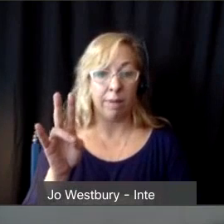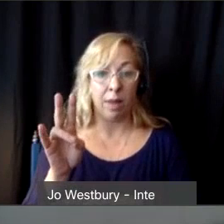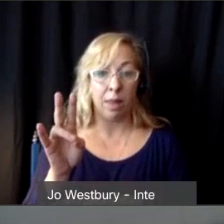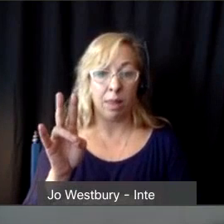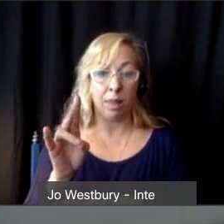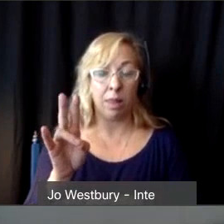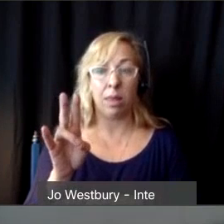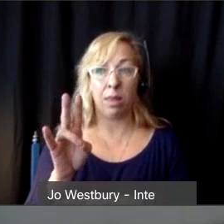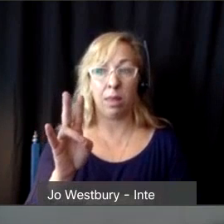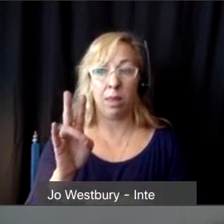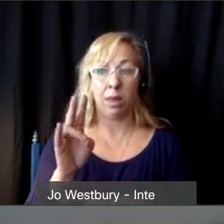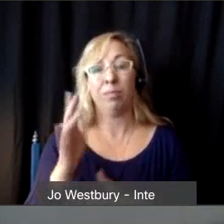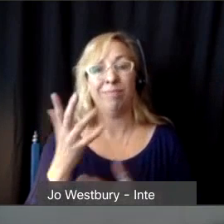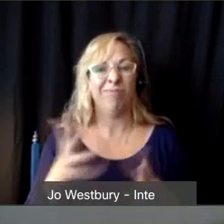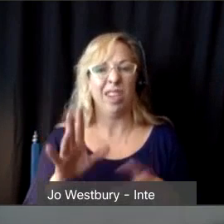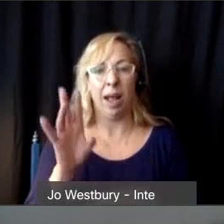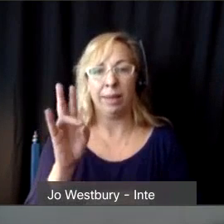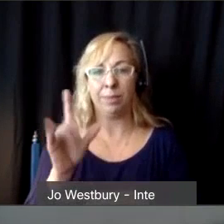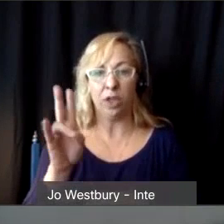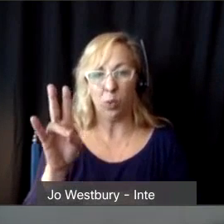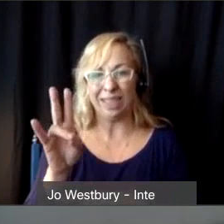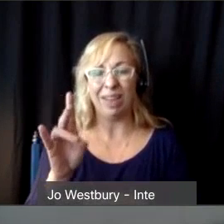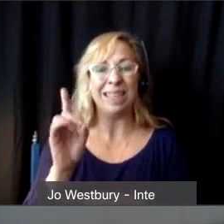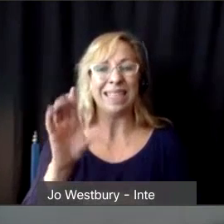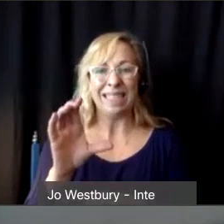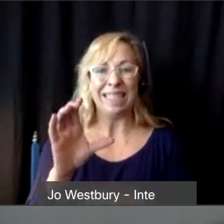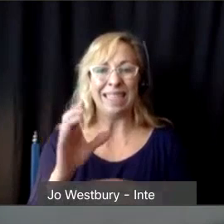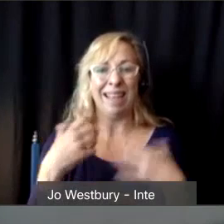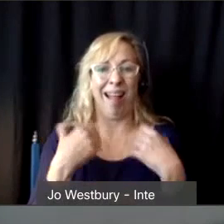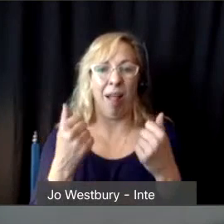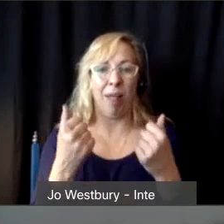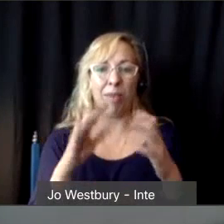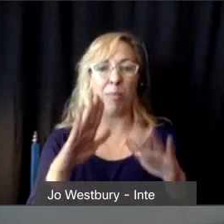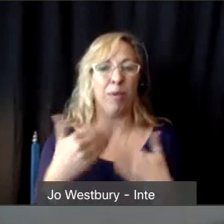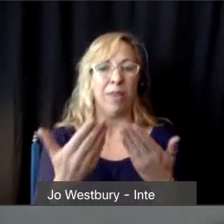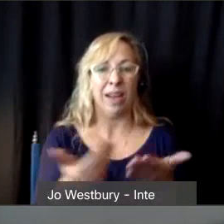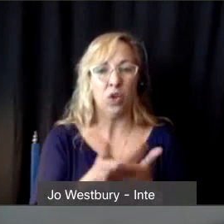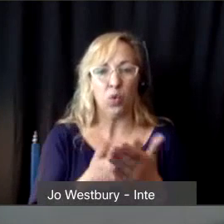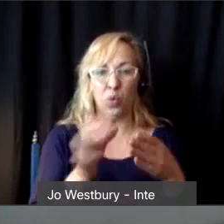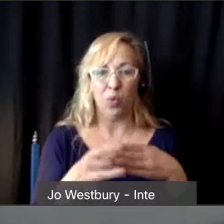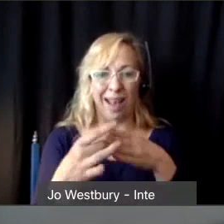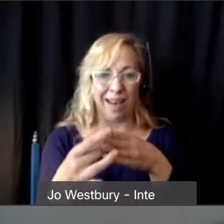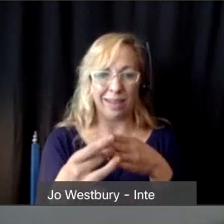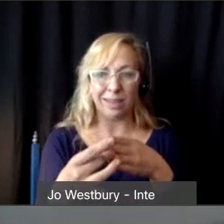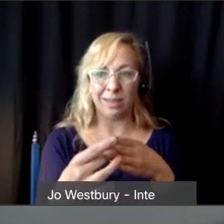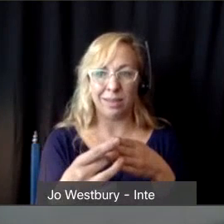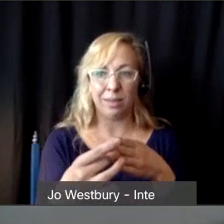DC Health updated their guidance or issued new guidance